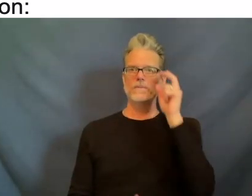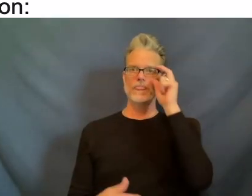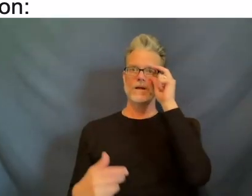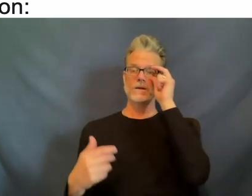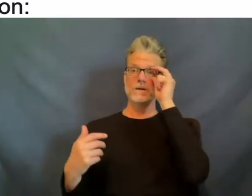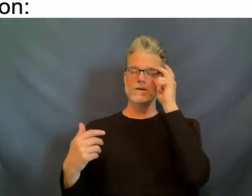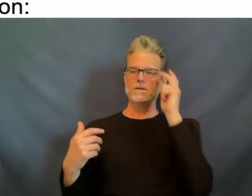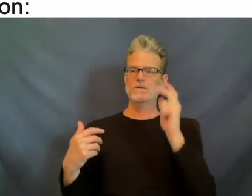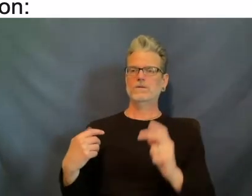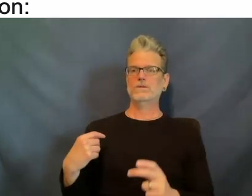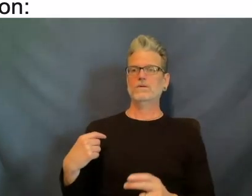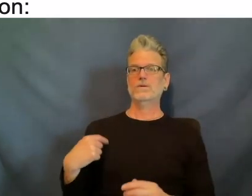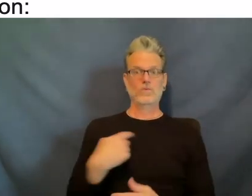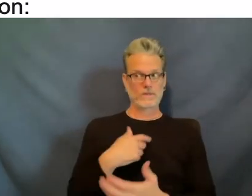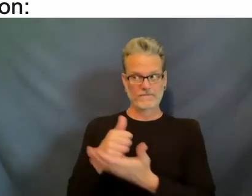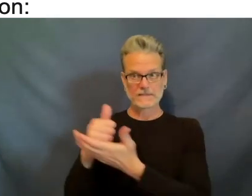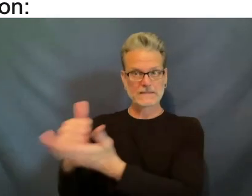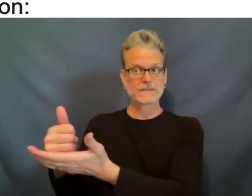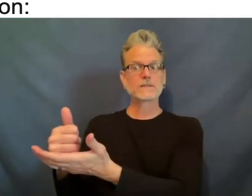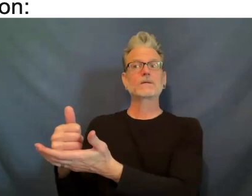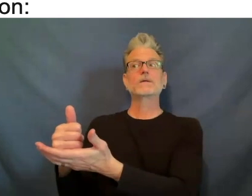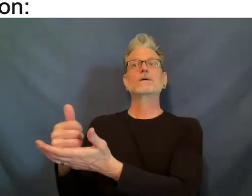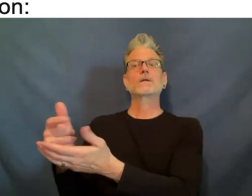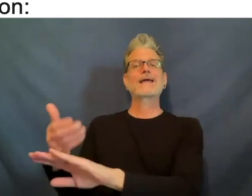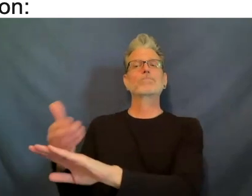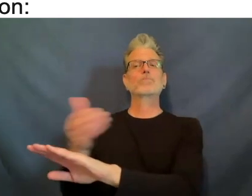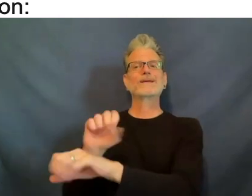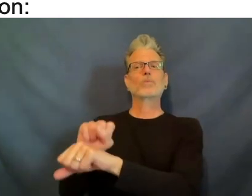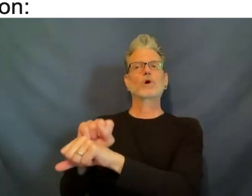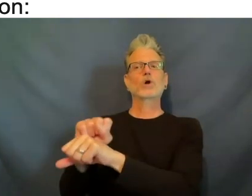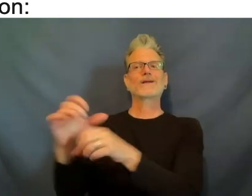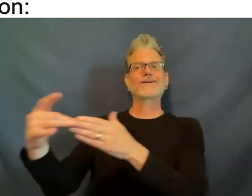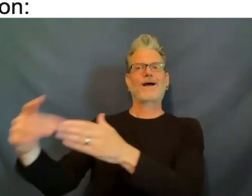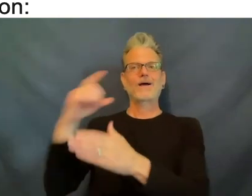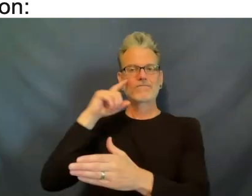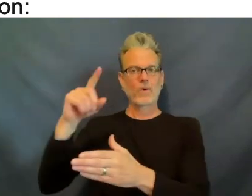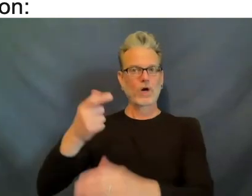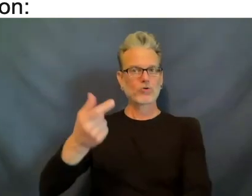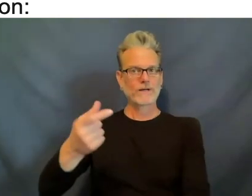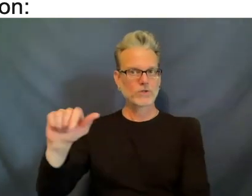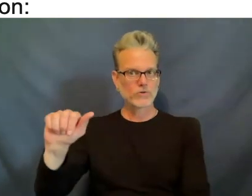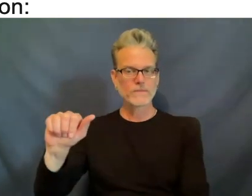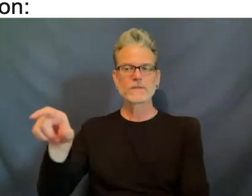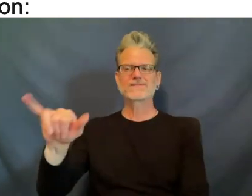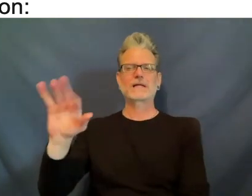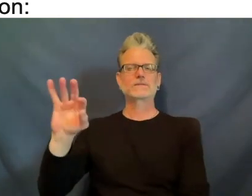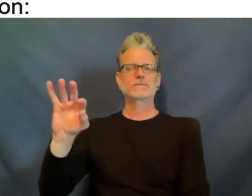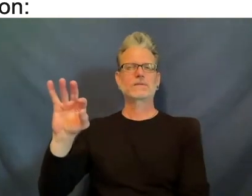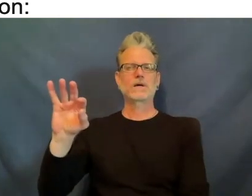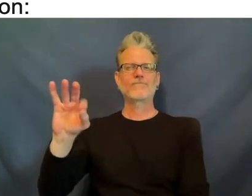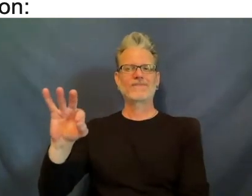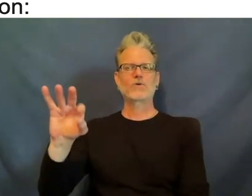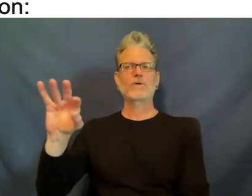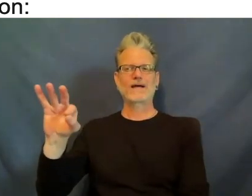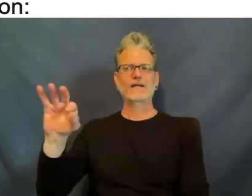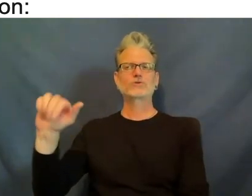assisted in creating a pre-award guide focusing on grants and cooperative agreements, which are the federal financial awards.